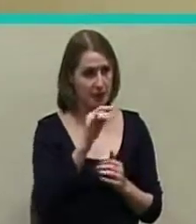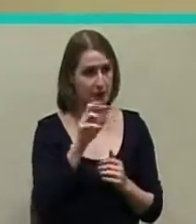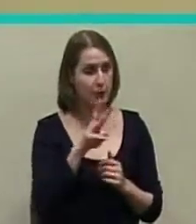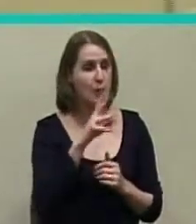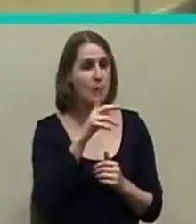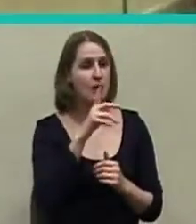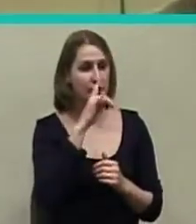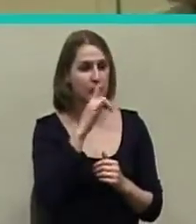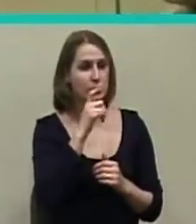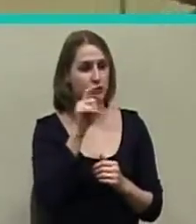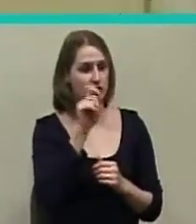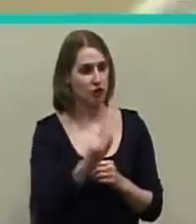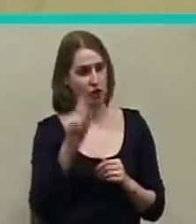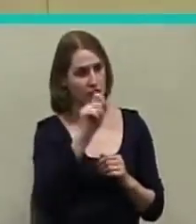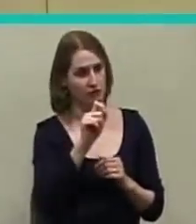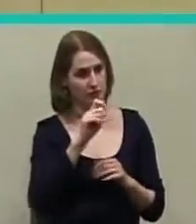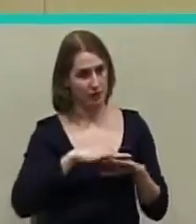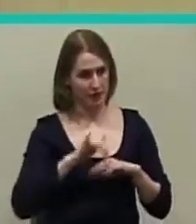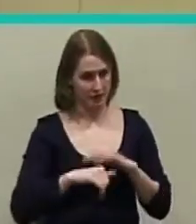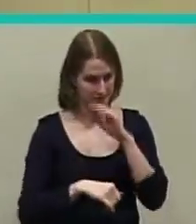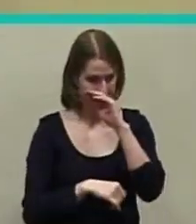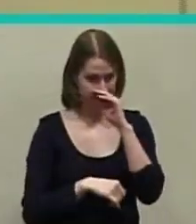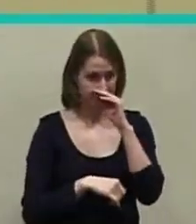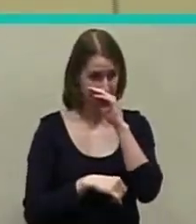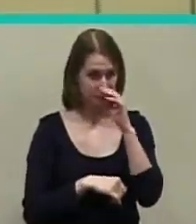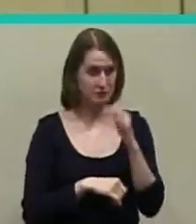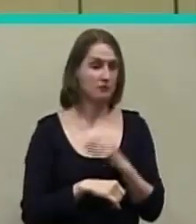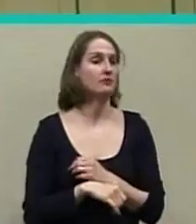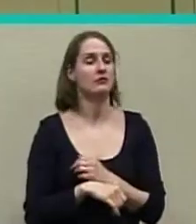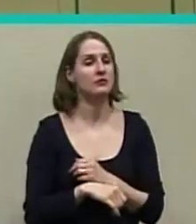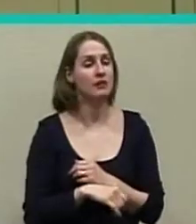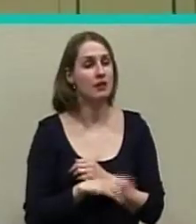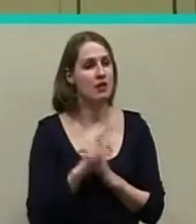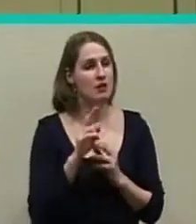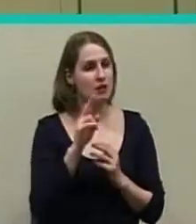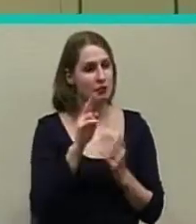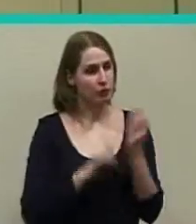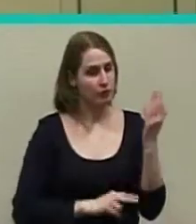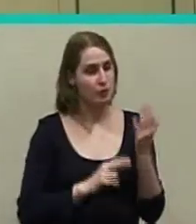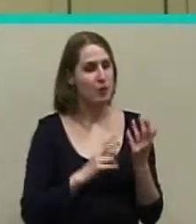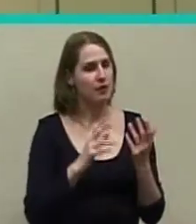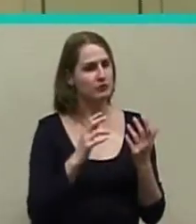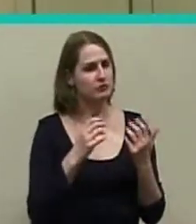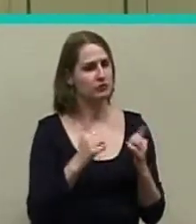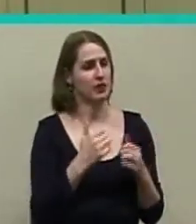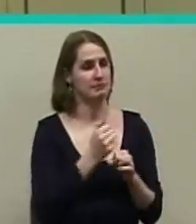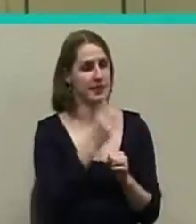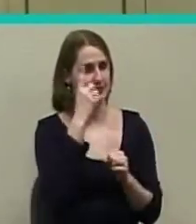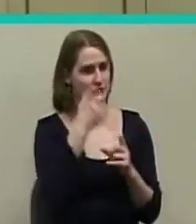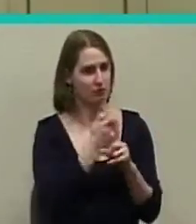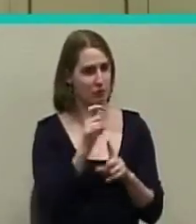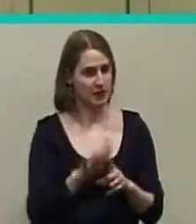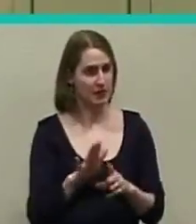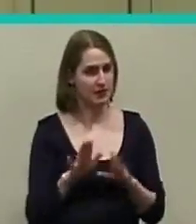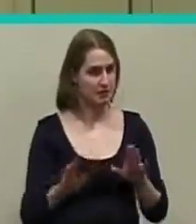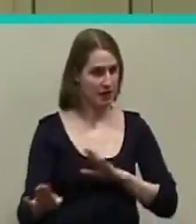here. Okay? I want you to look through this, and I want you to try to make as much sense out of Matthew's behavior as you possibly can.